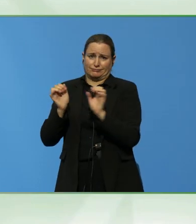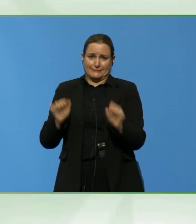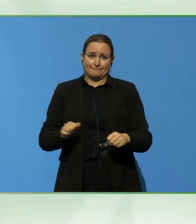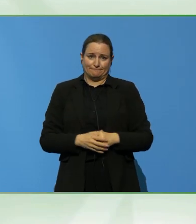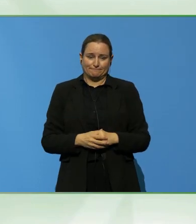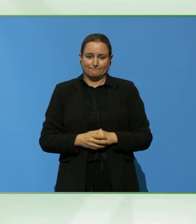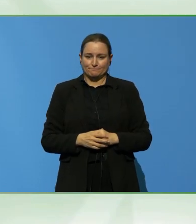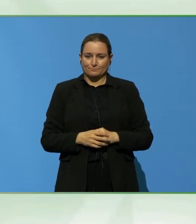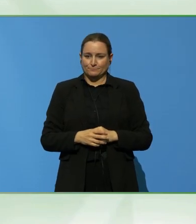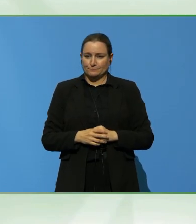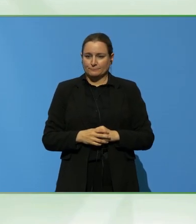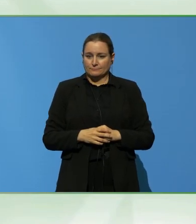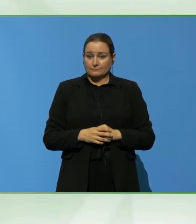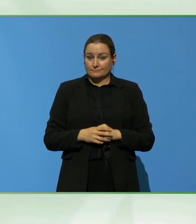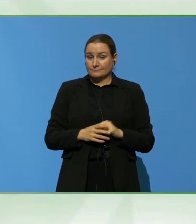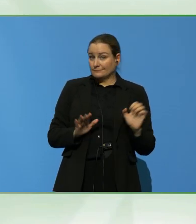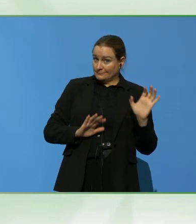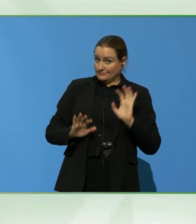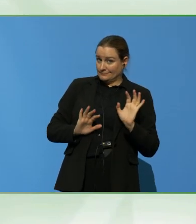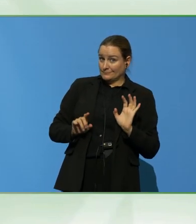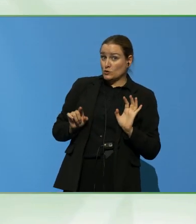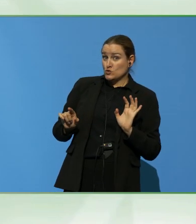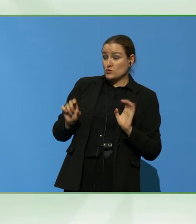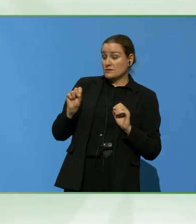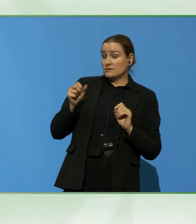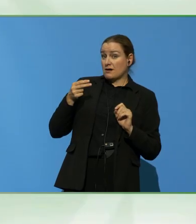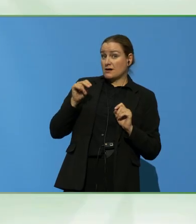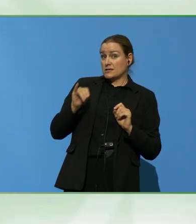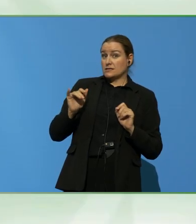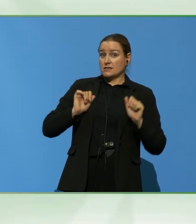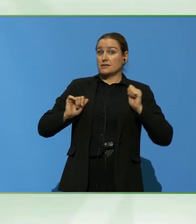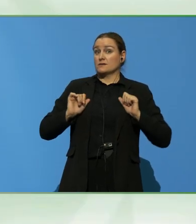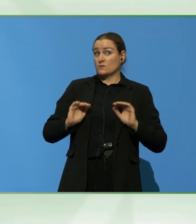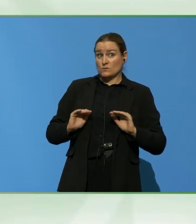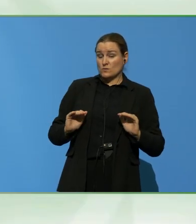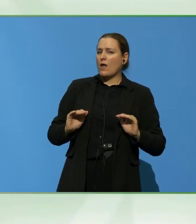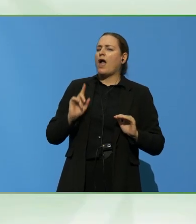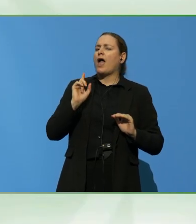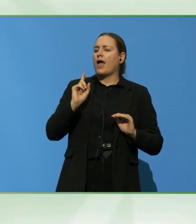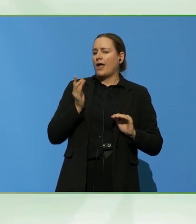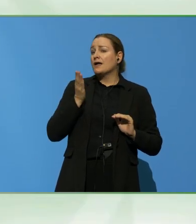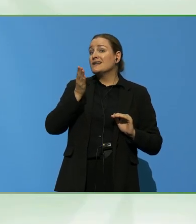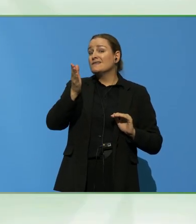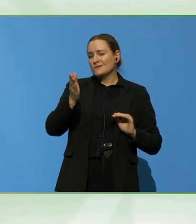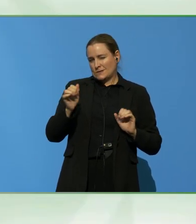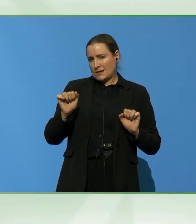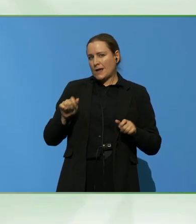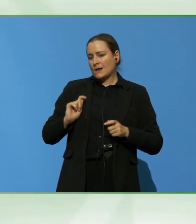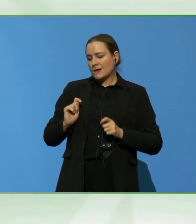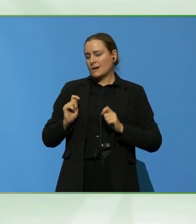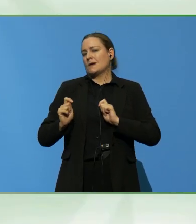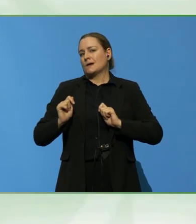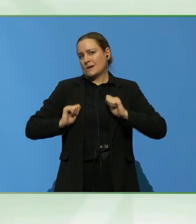Well, Shani, you said you're not an actress, and I wanted to add not yet. So I really like the point you had on incidental representation,